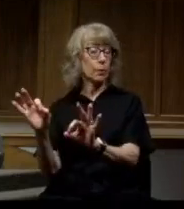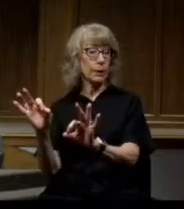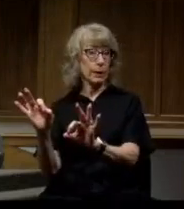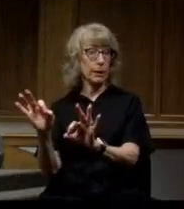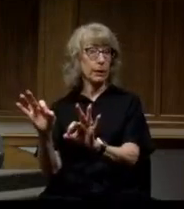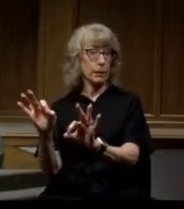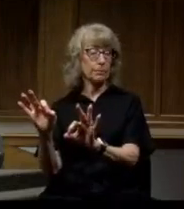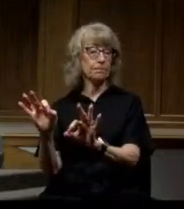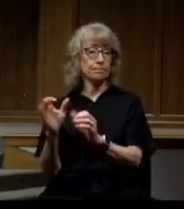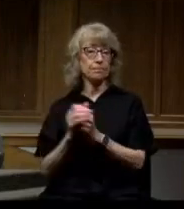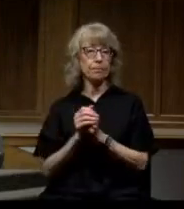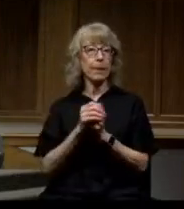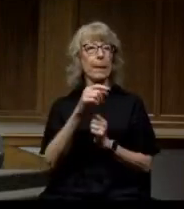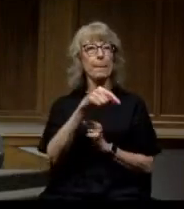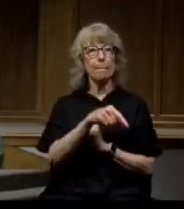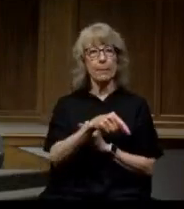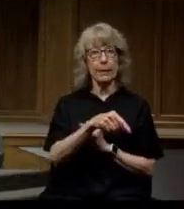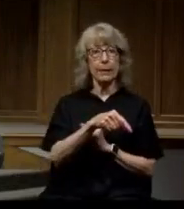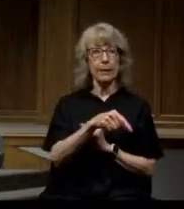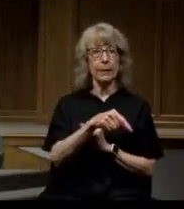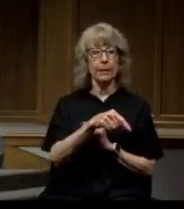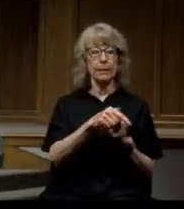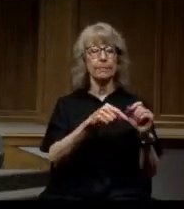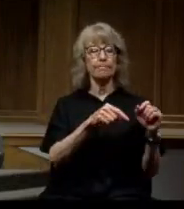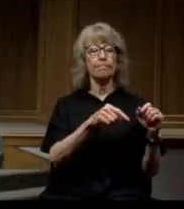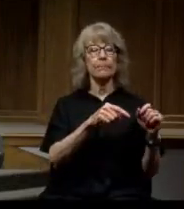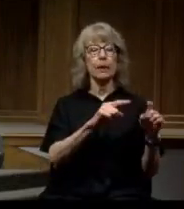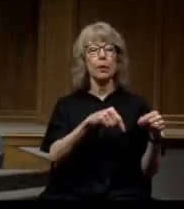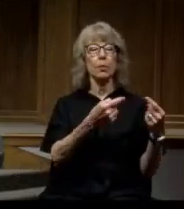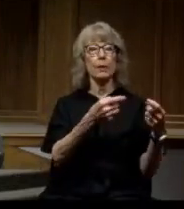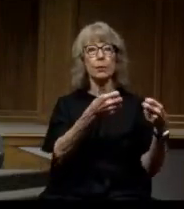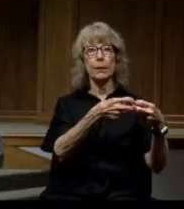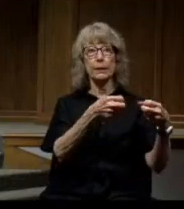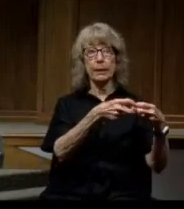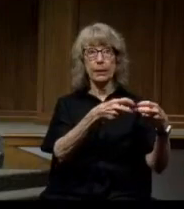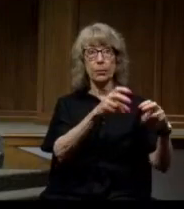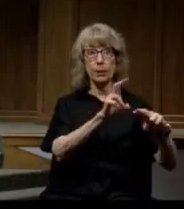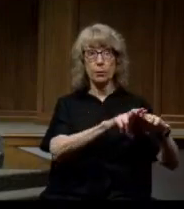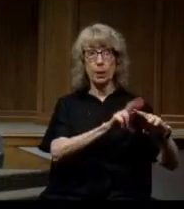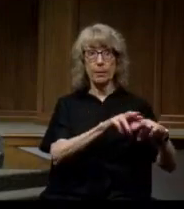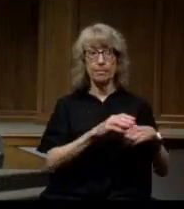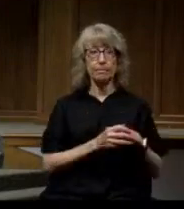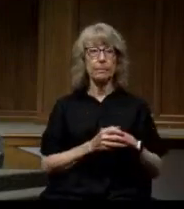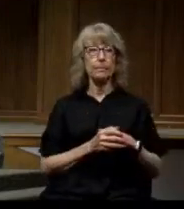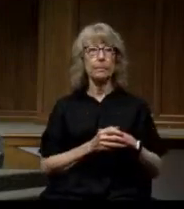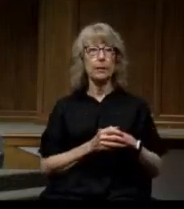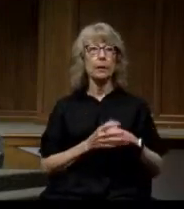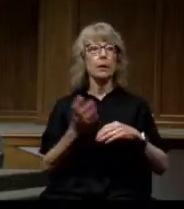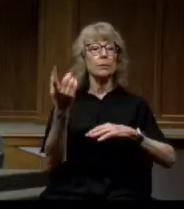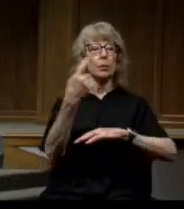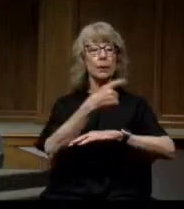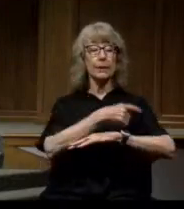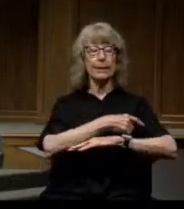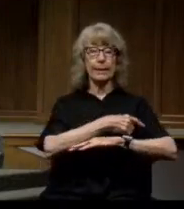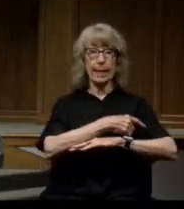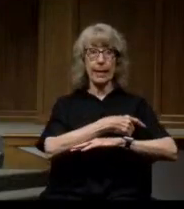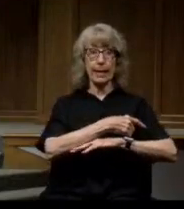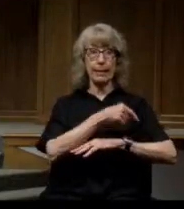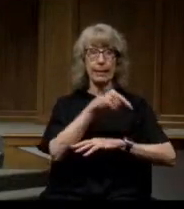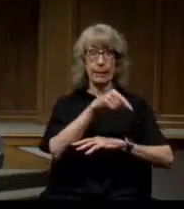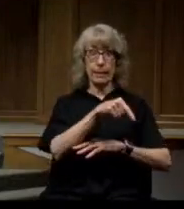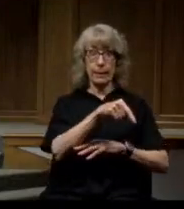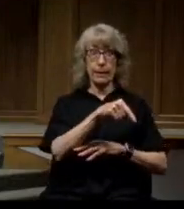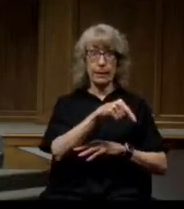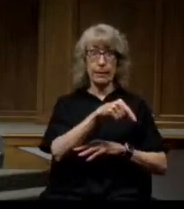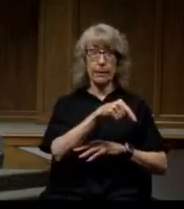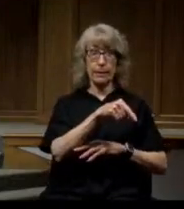the same for Henry. Henry did go to the electric chair. And so the day of his execution, the executioner asked him, do